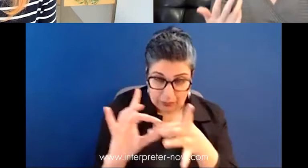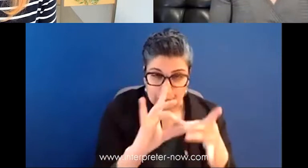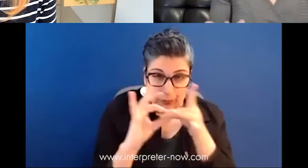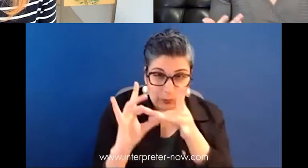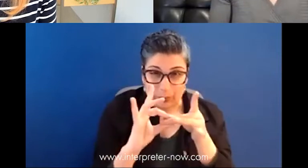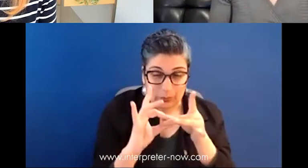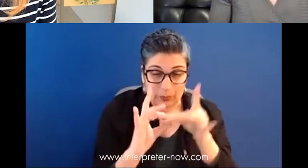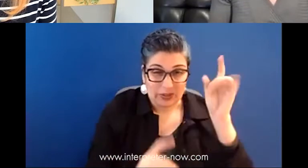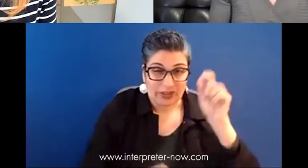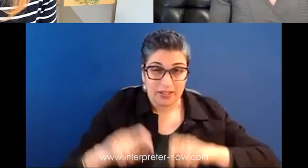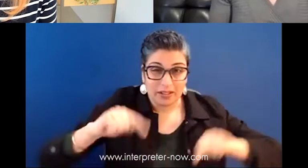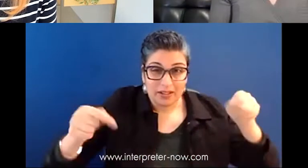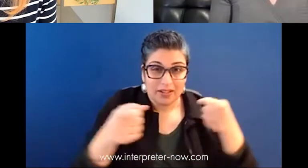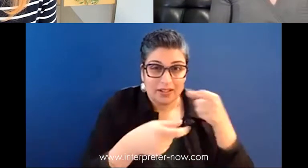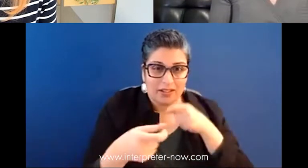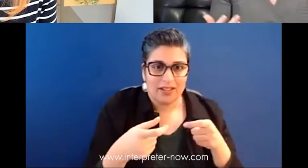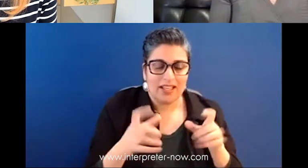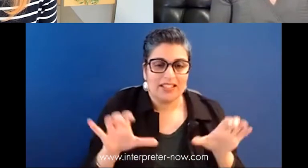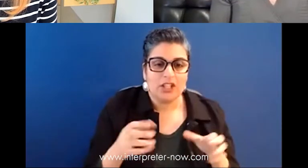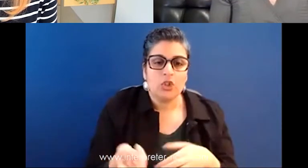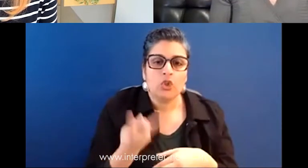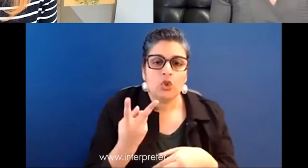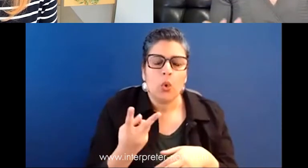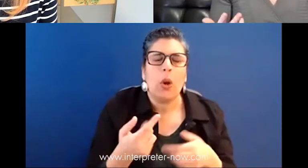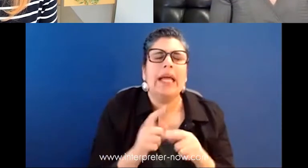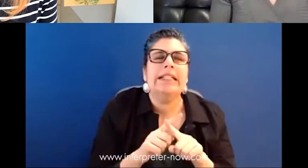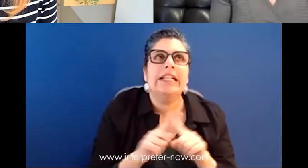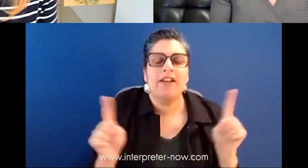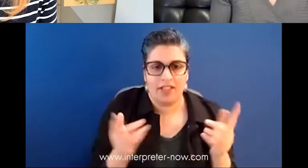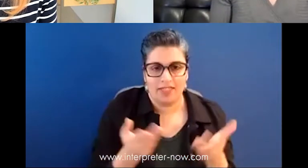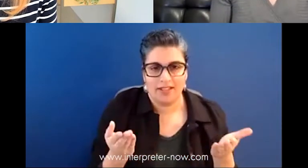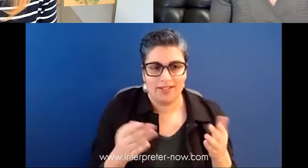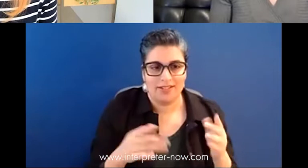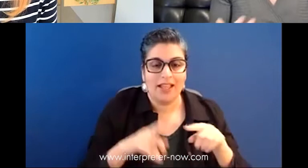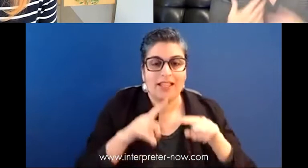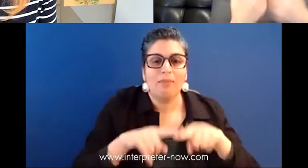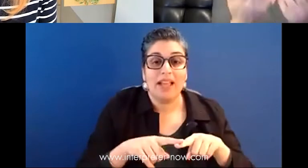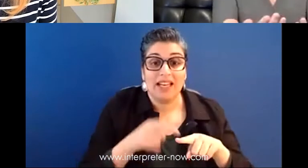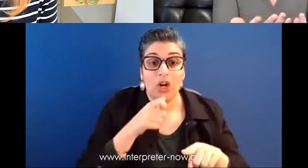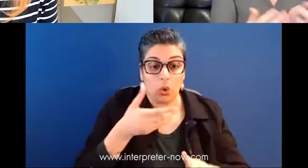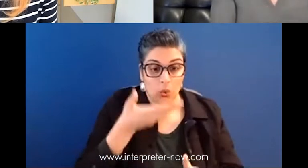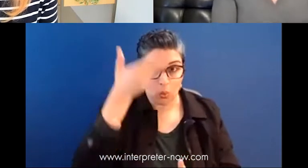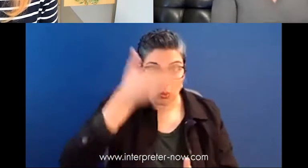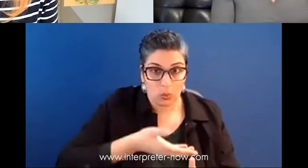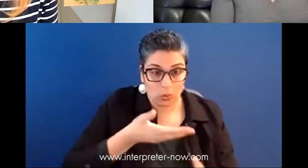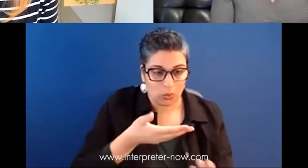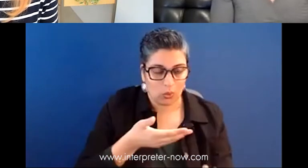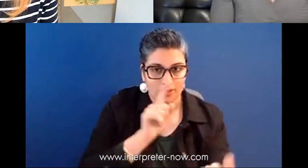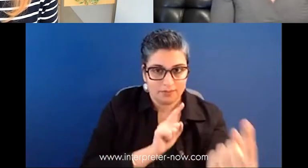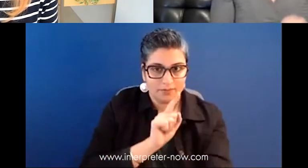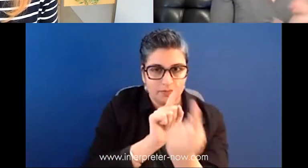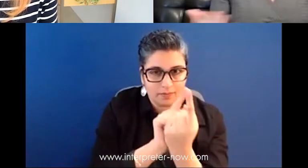does two completely different things depending on who's in front of us. So let's assume